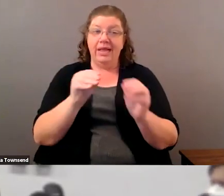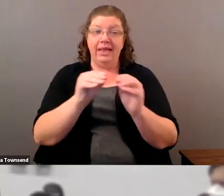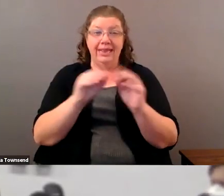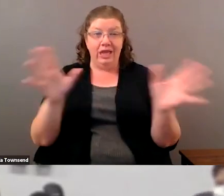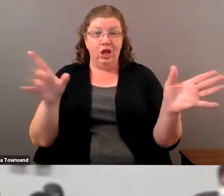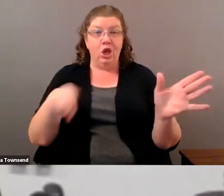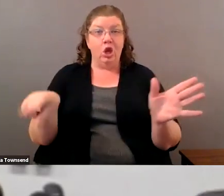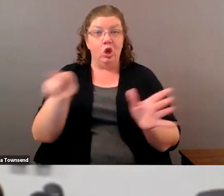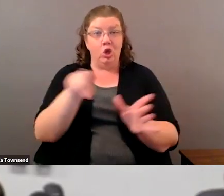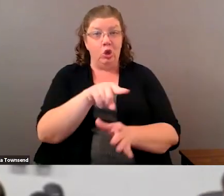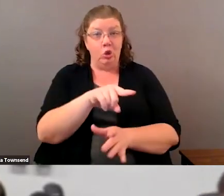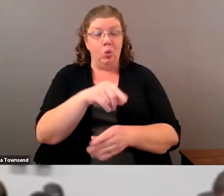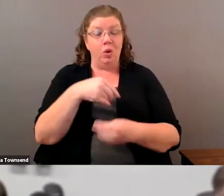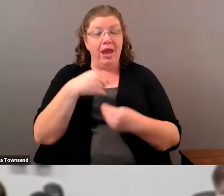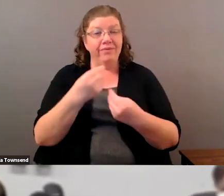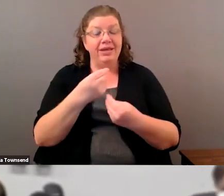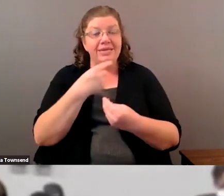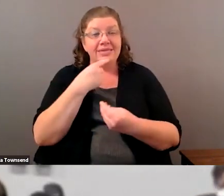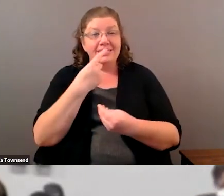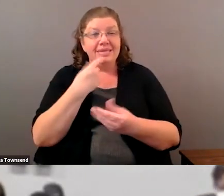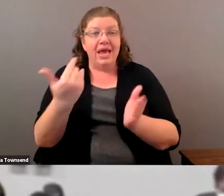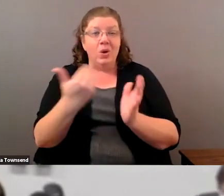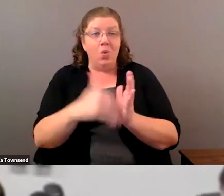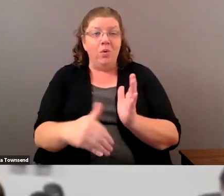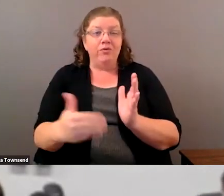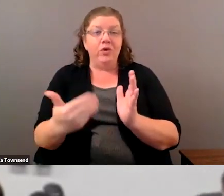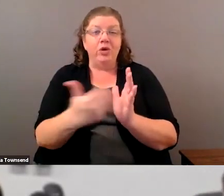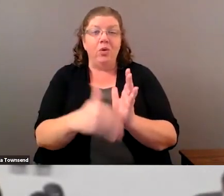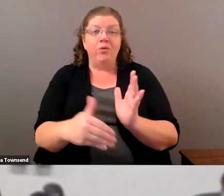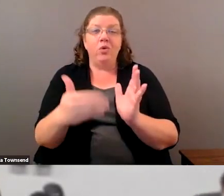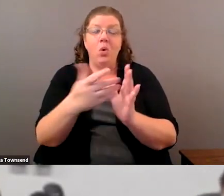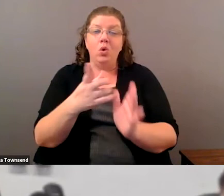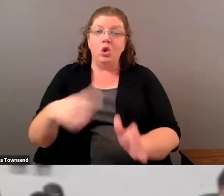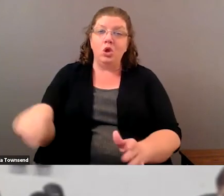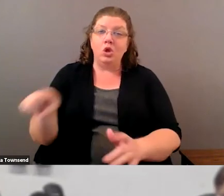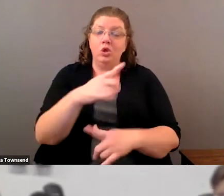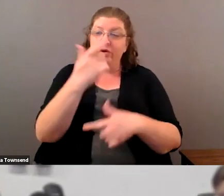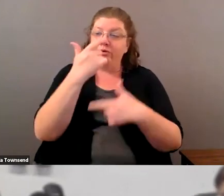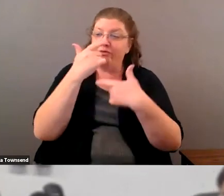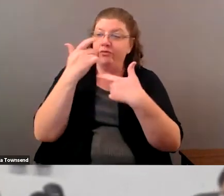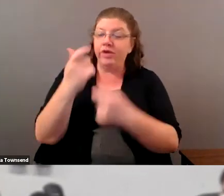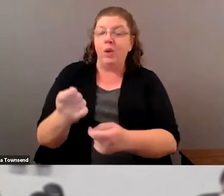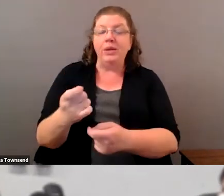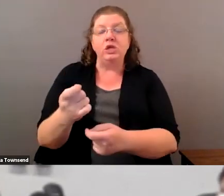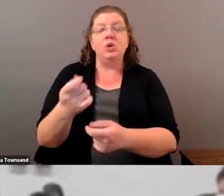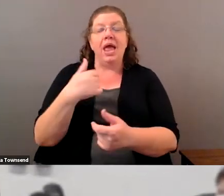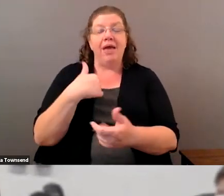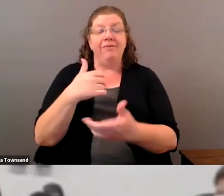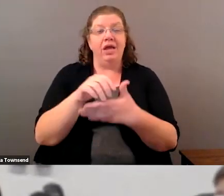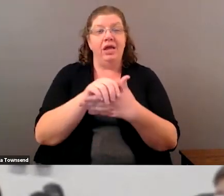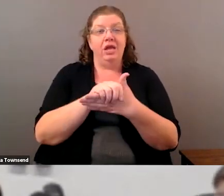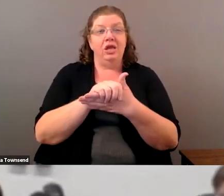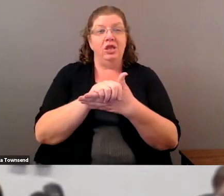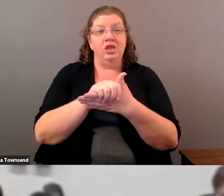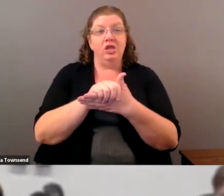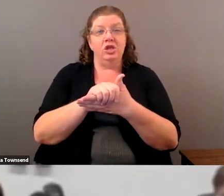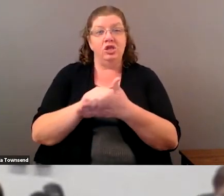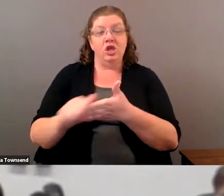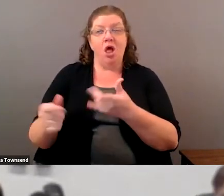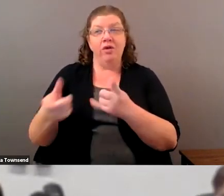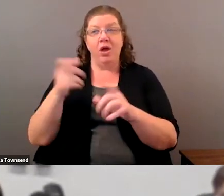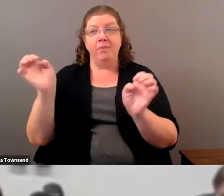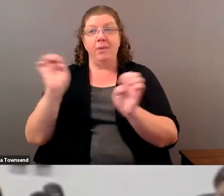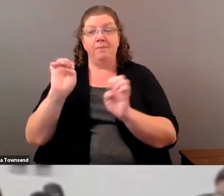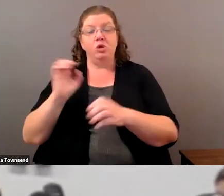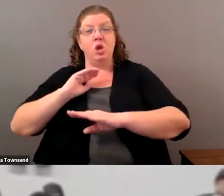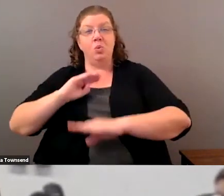expressed repeatedly to us that you are very interested in having the dollars coming in from emergency relief funds